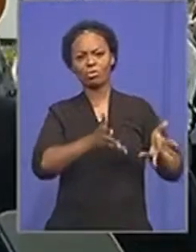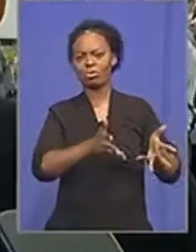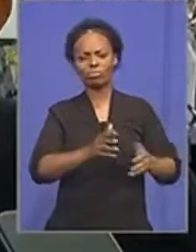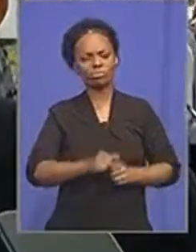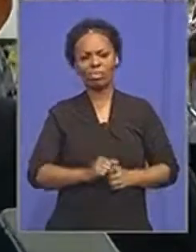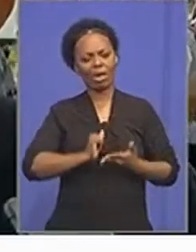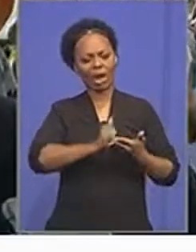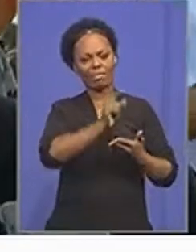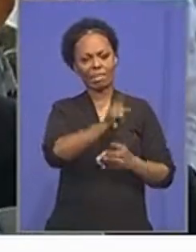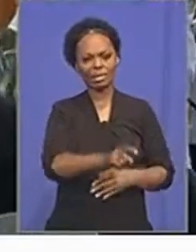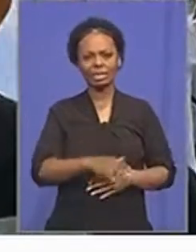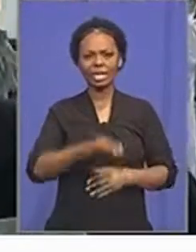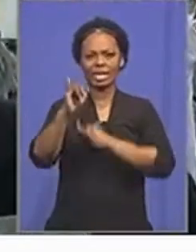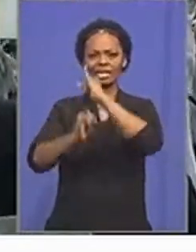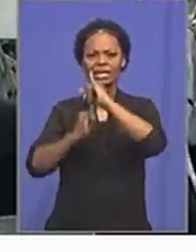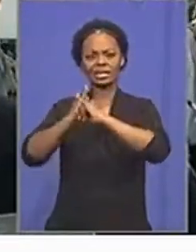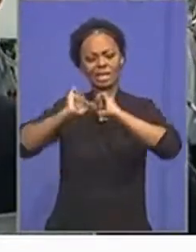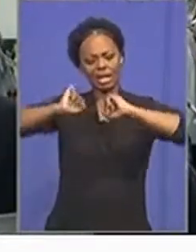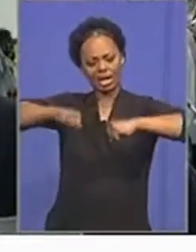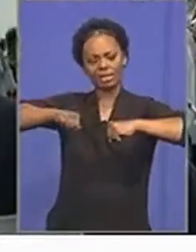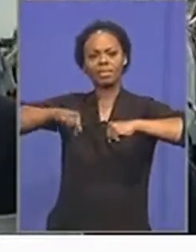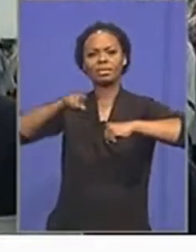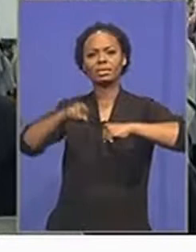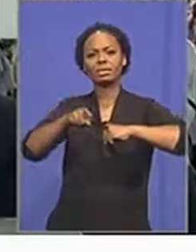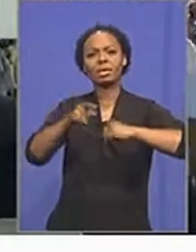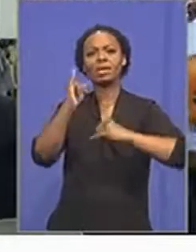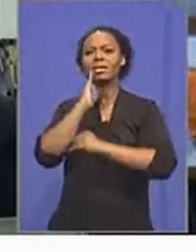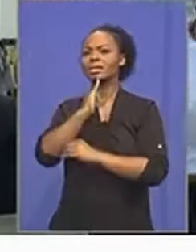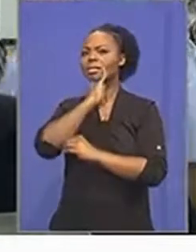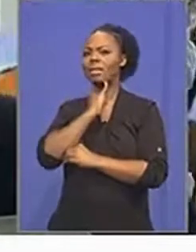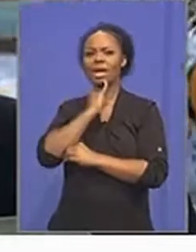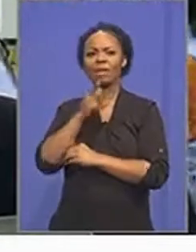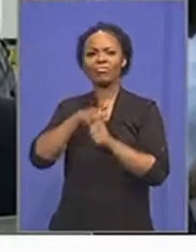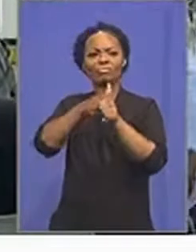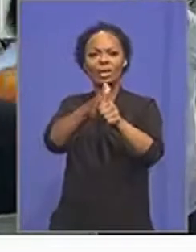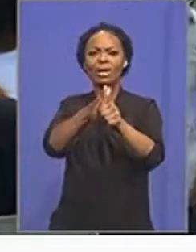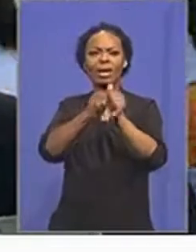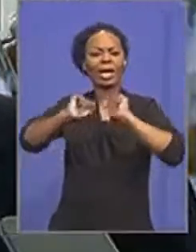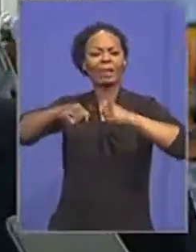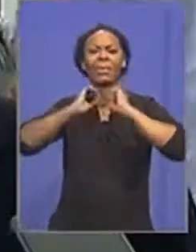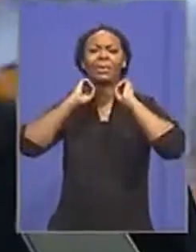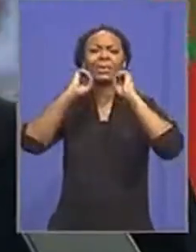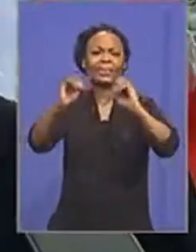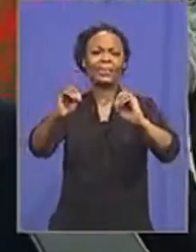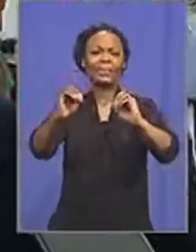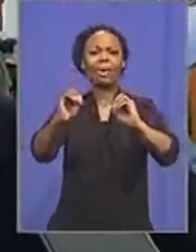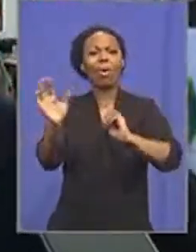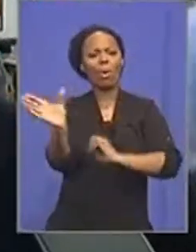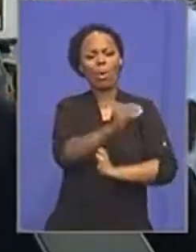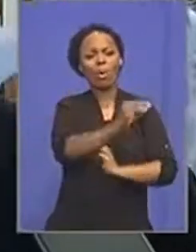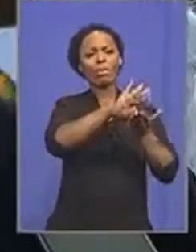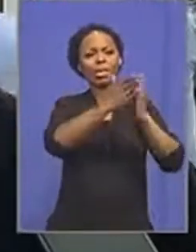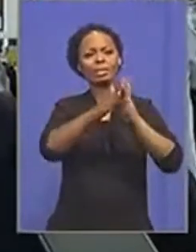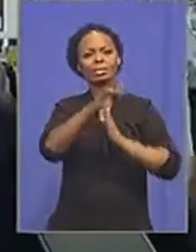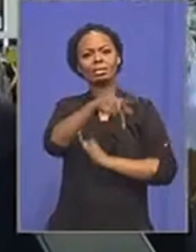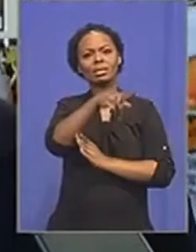many international agreements have been entered into, and Israel has not complied with a single one of those agreements. And all the Palestinian people are asking